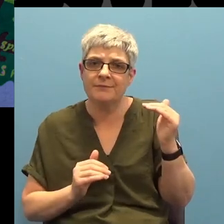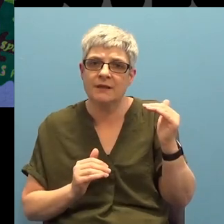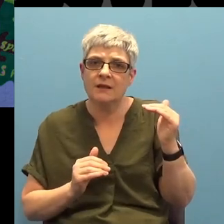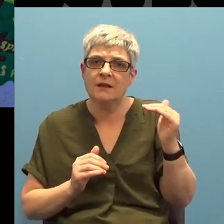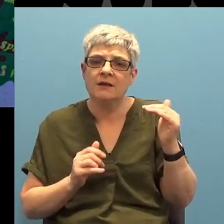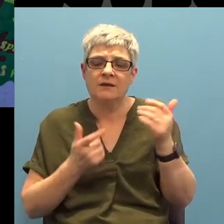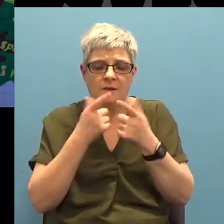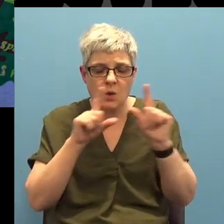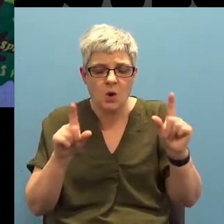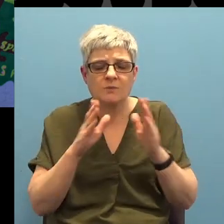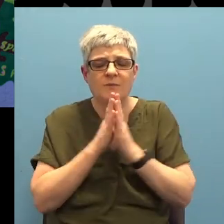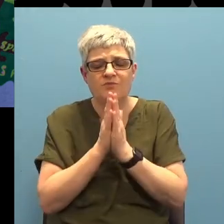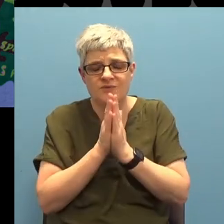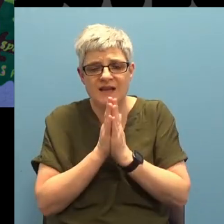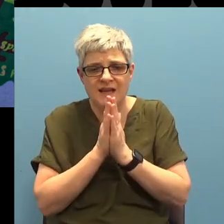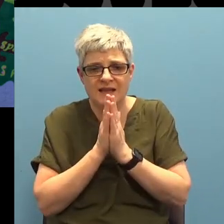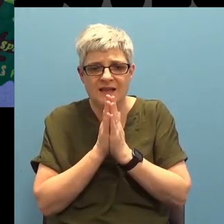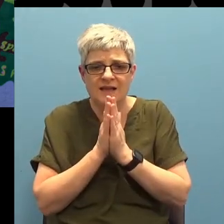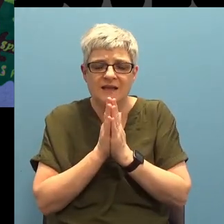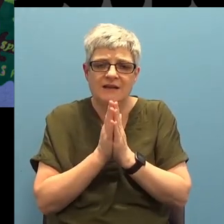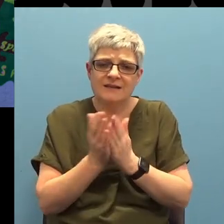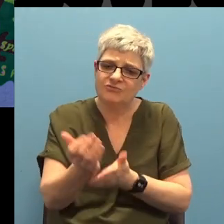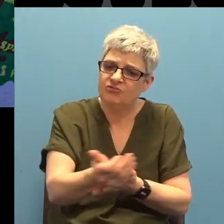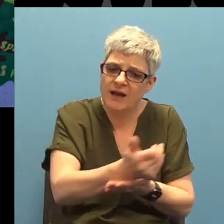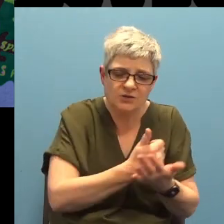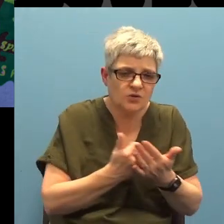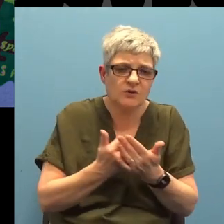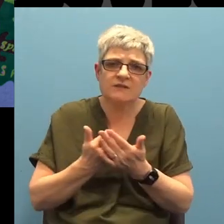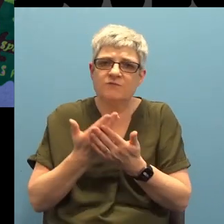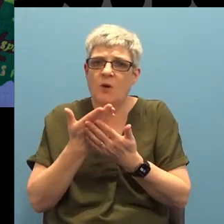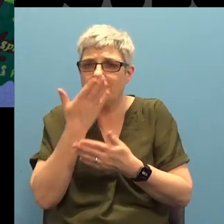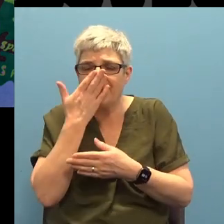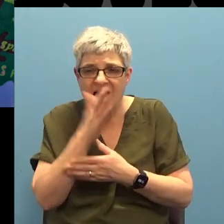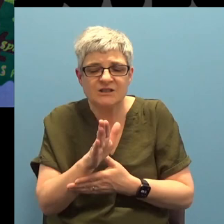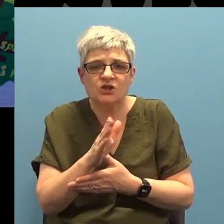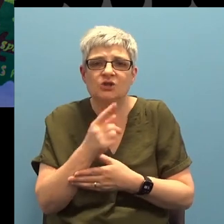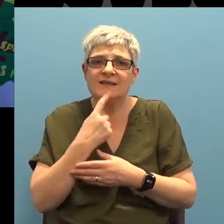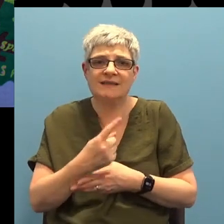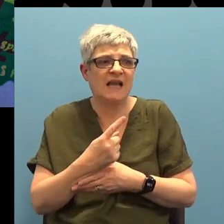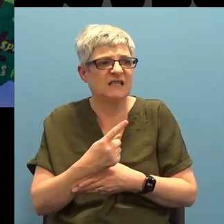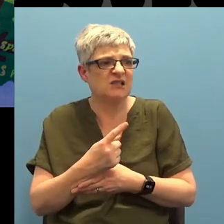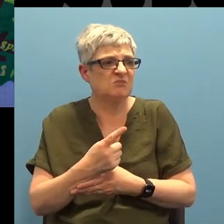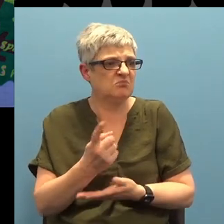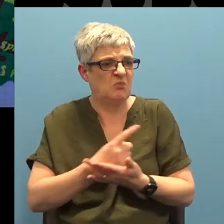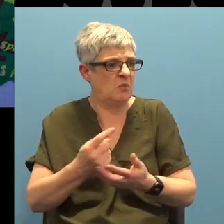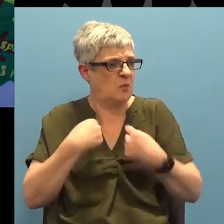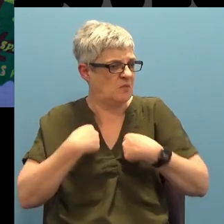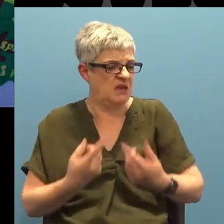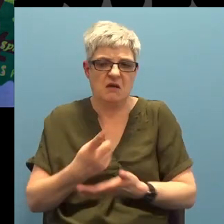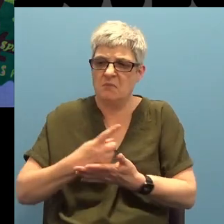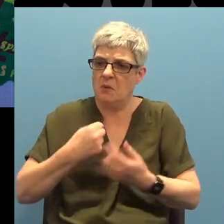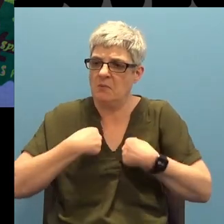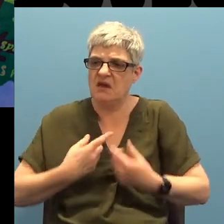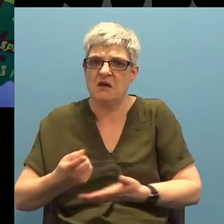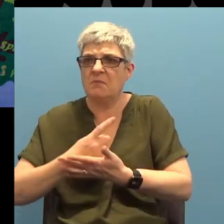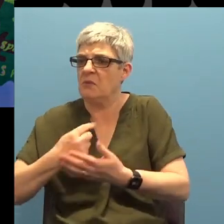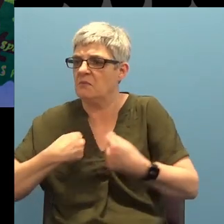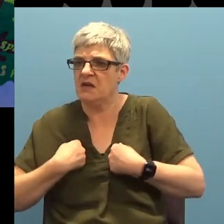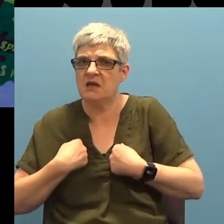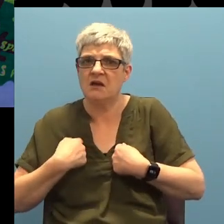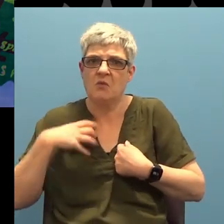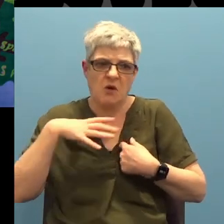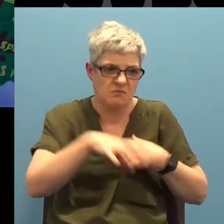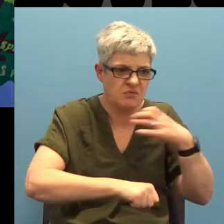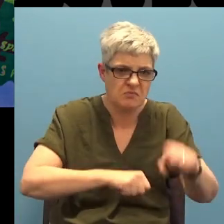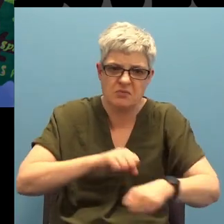And Lord, we pray that you'll keep us from, rescue us from that attitude that says, what about me, what about me, what about me, and seeks to grab,